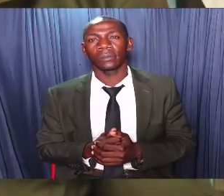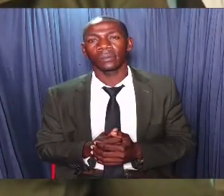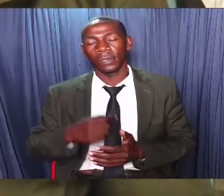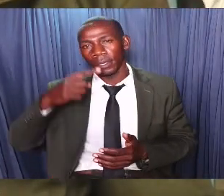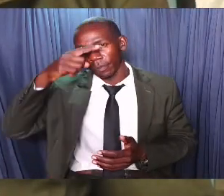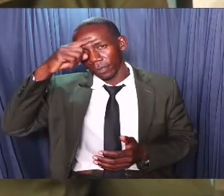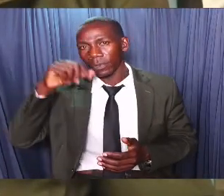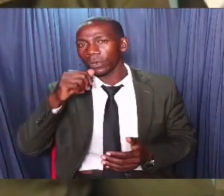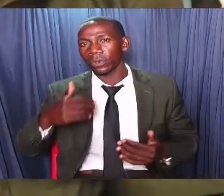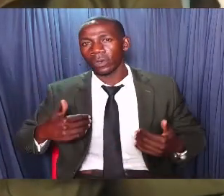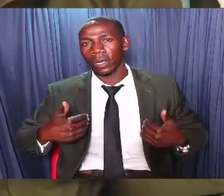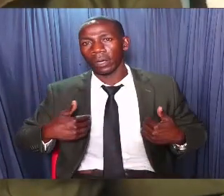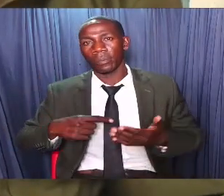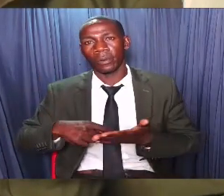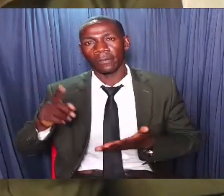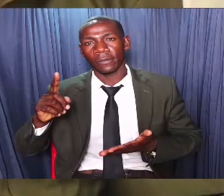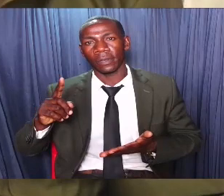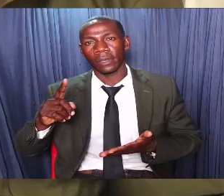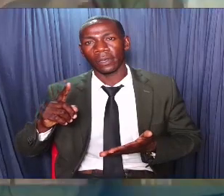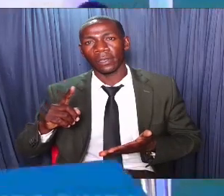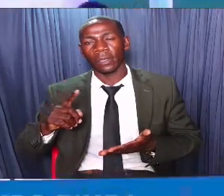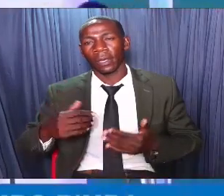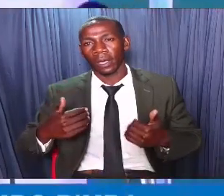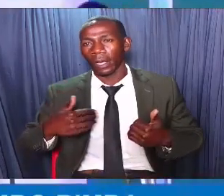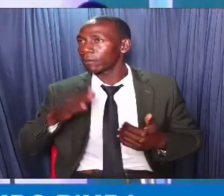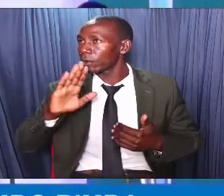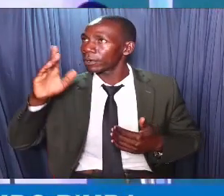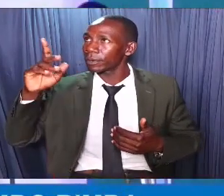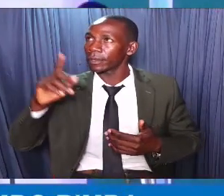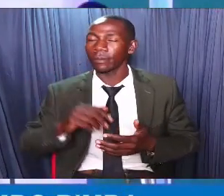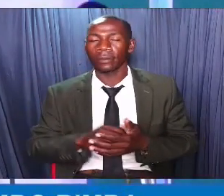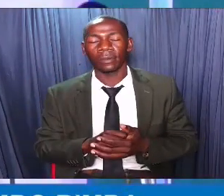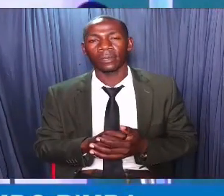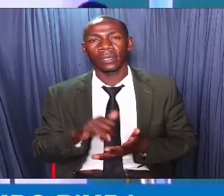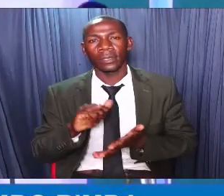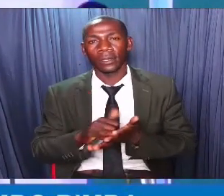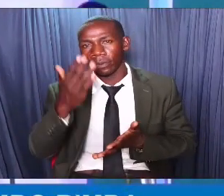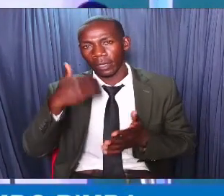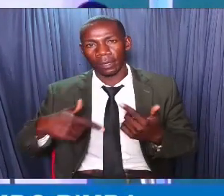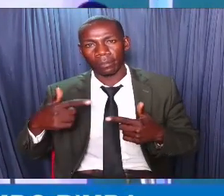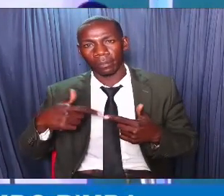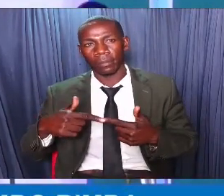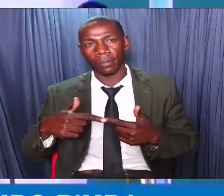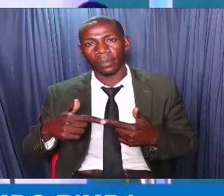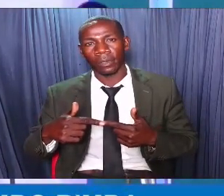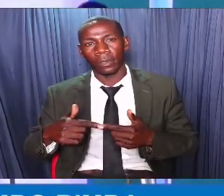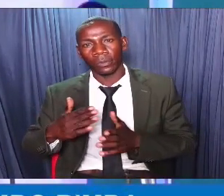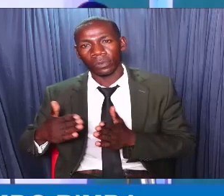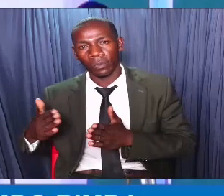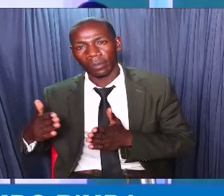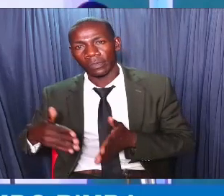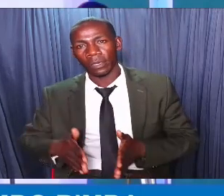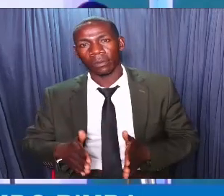Maana huna guarantee, because you are not guaranteed, guarantee na Mungu, the guarantee is with God himself. Ndio maana twaja, that's why we come, kuimarisha hatua